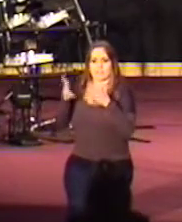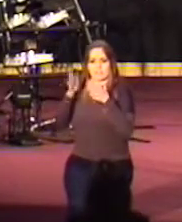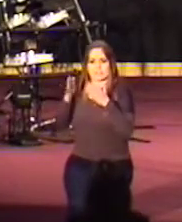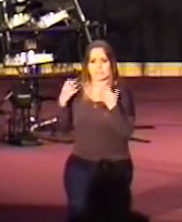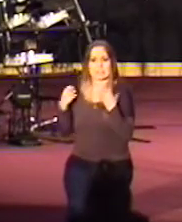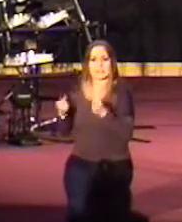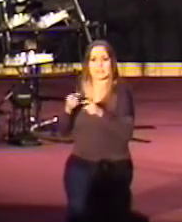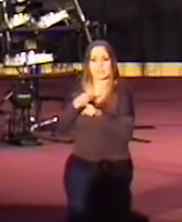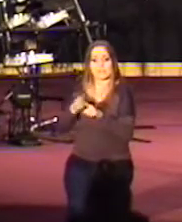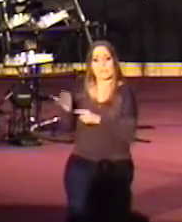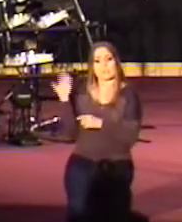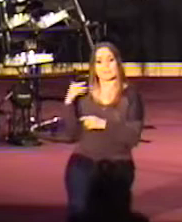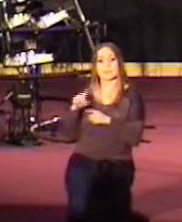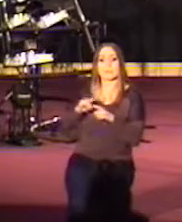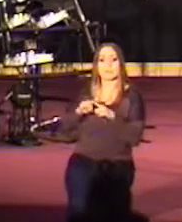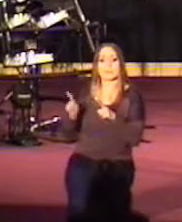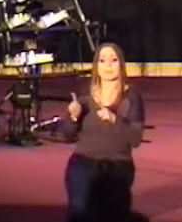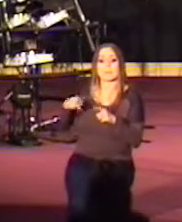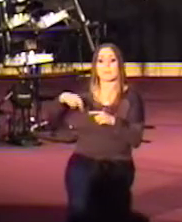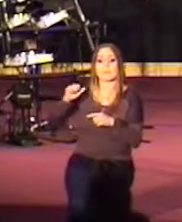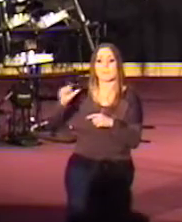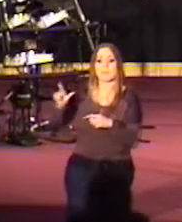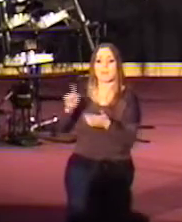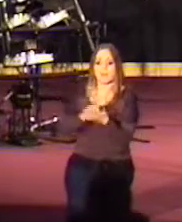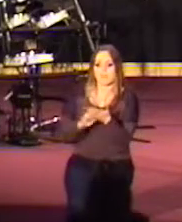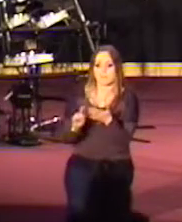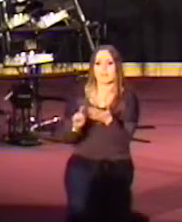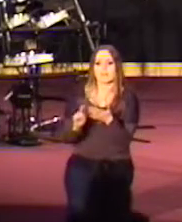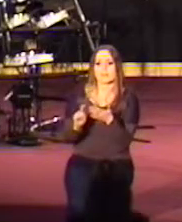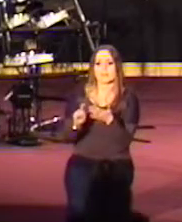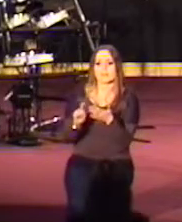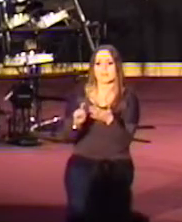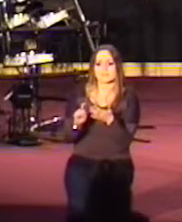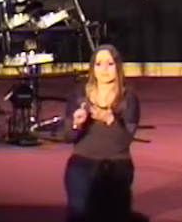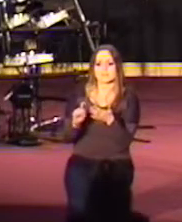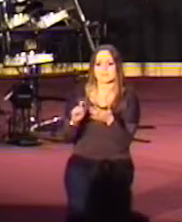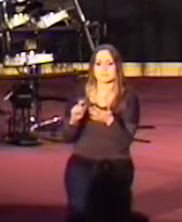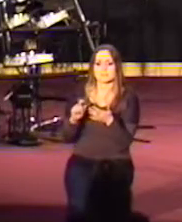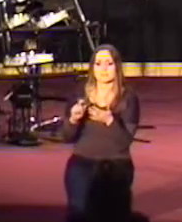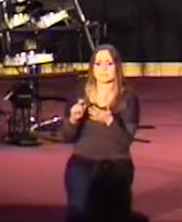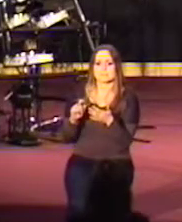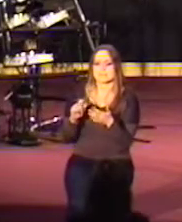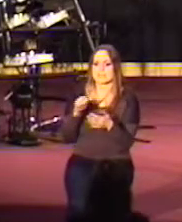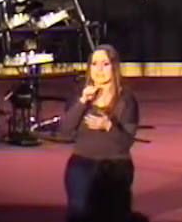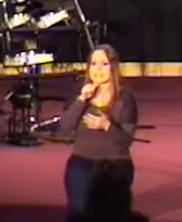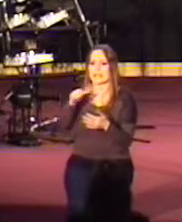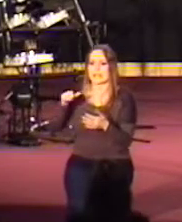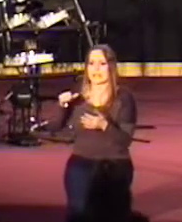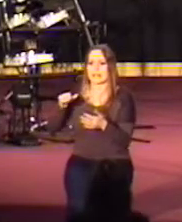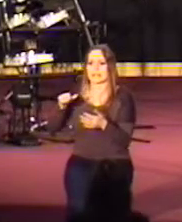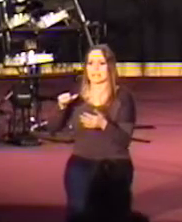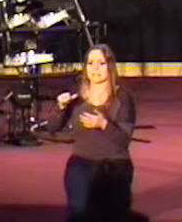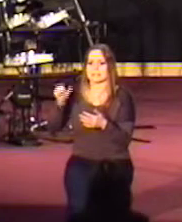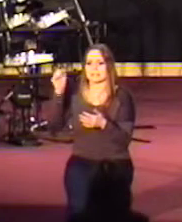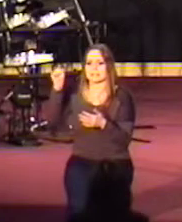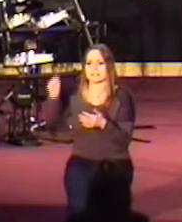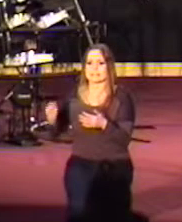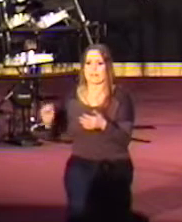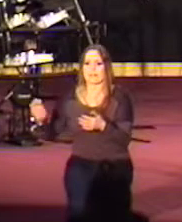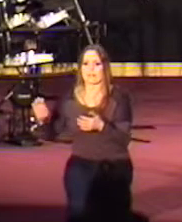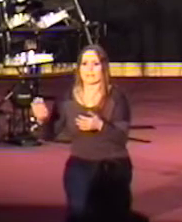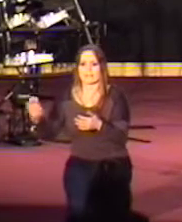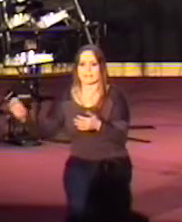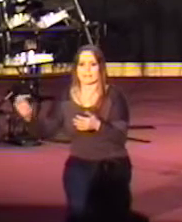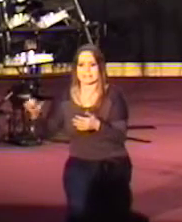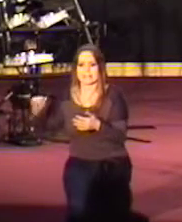your past. But yet Paul is writing to Philippi. That's not the Philippines, okay? Not Southeast Asia. But he's writing to